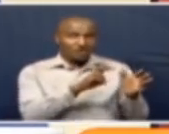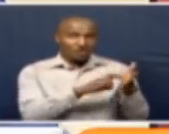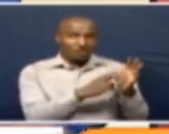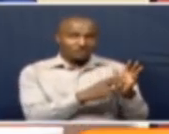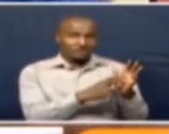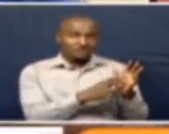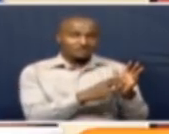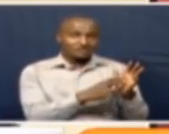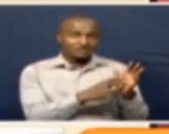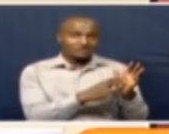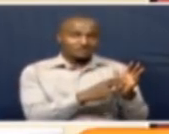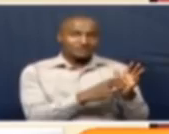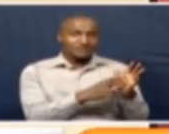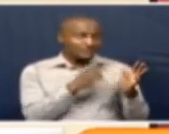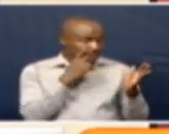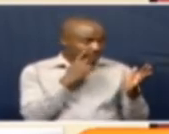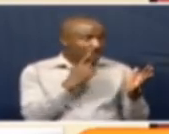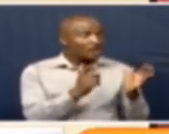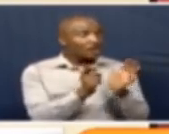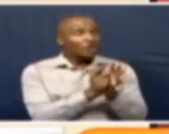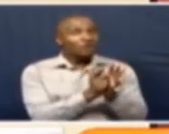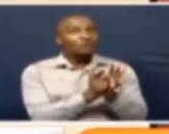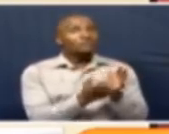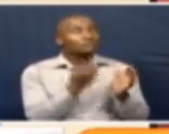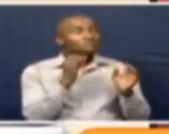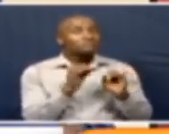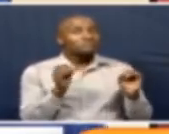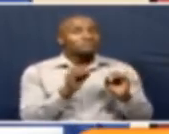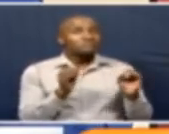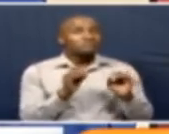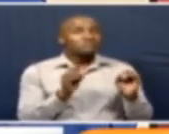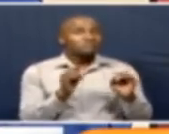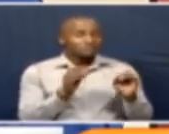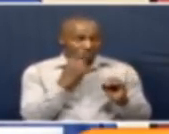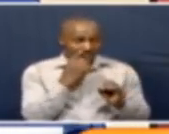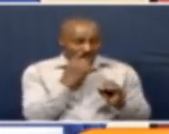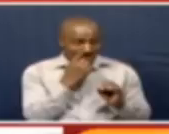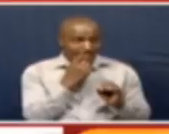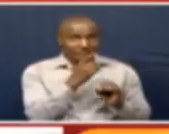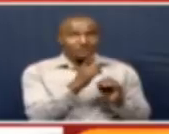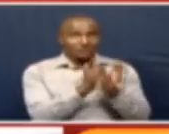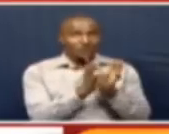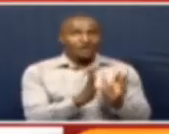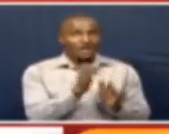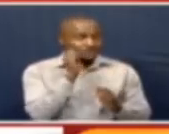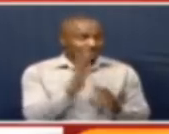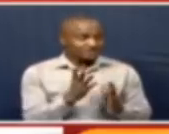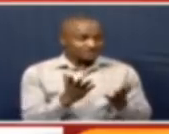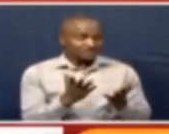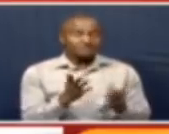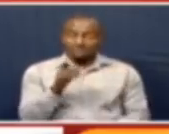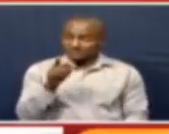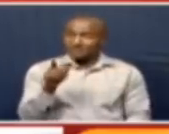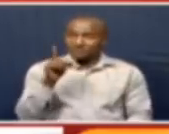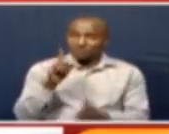don't have the legal interpretation of some jargon in that contract. Yes, yes. And you lawyers are pretty expensive this as is well. This is what I'm telling